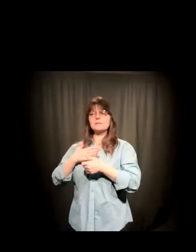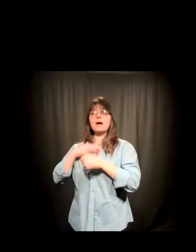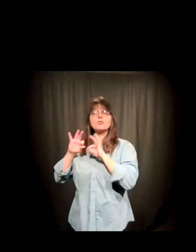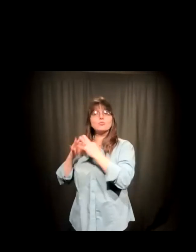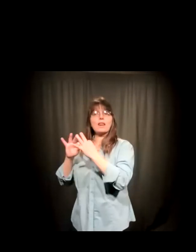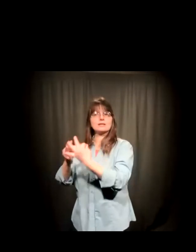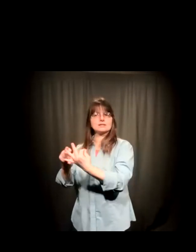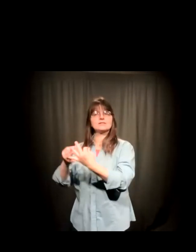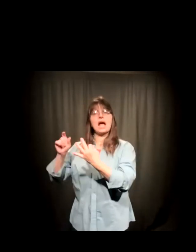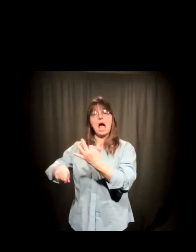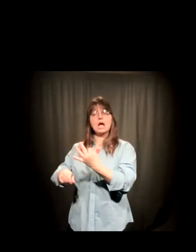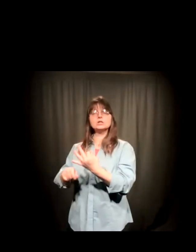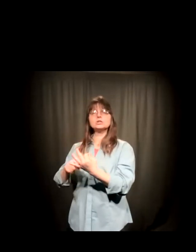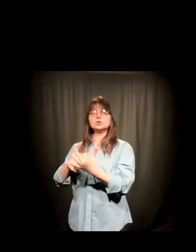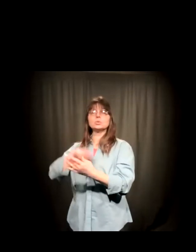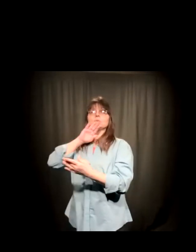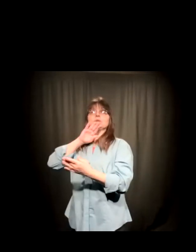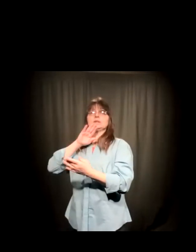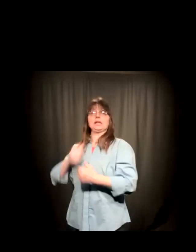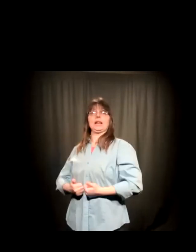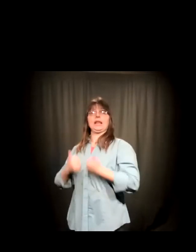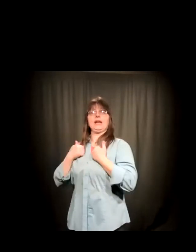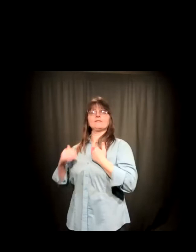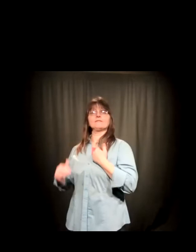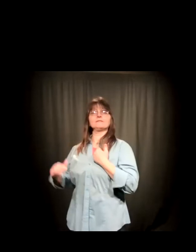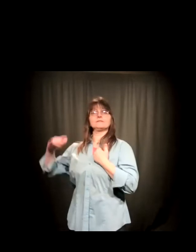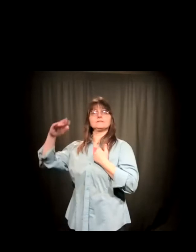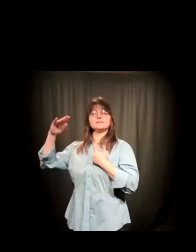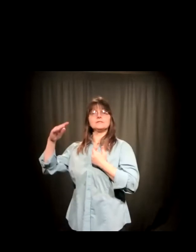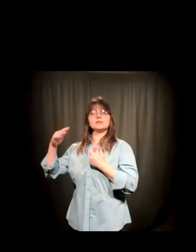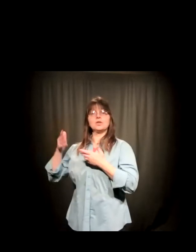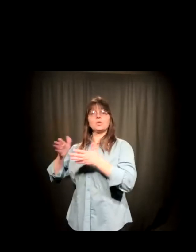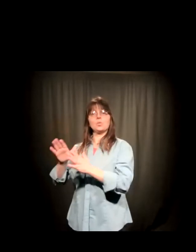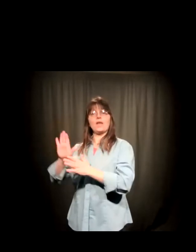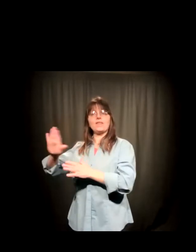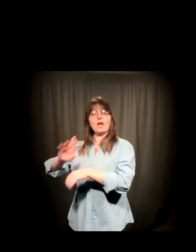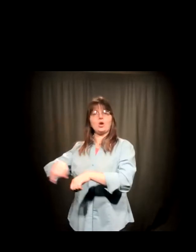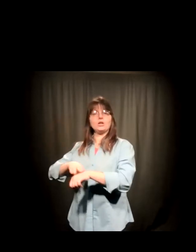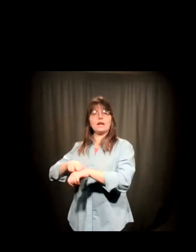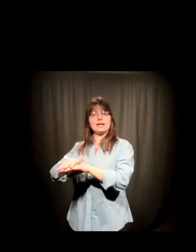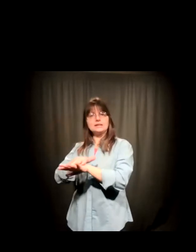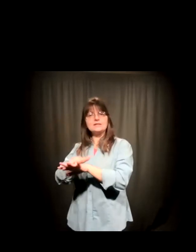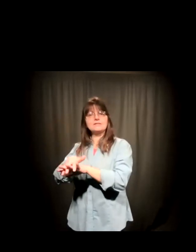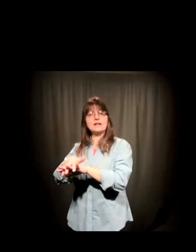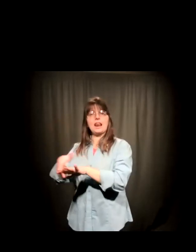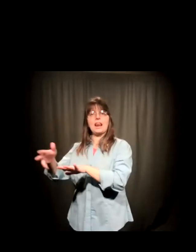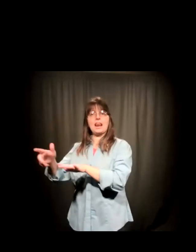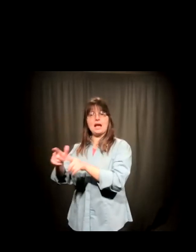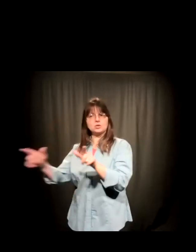relatives had to live because of the way their native language was